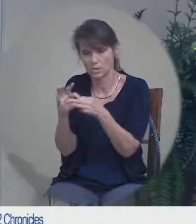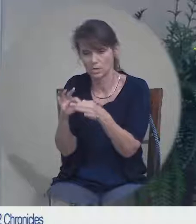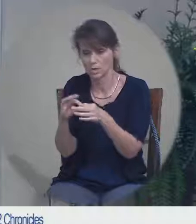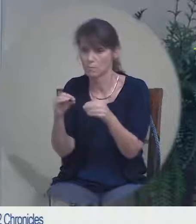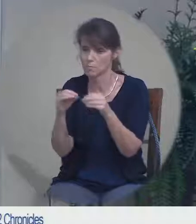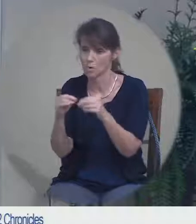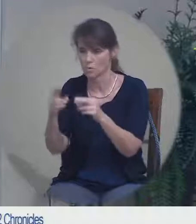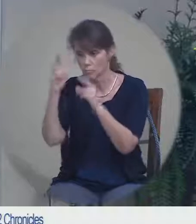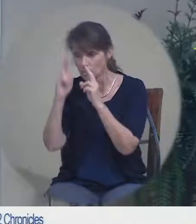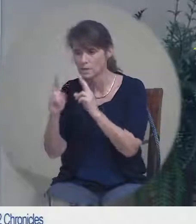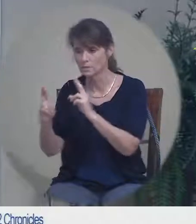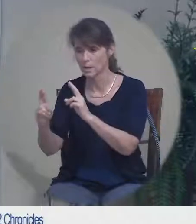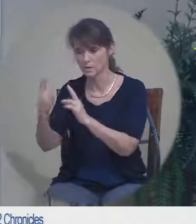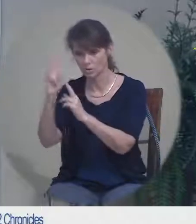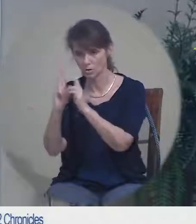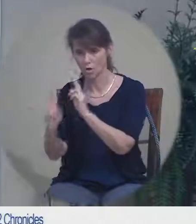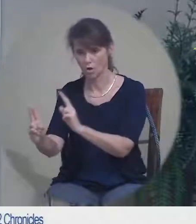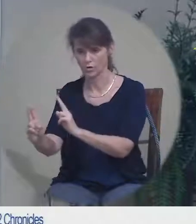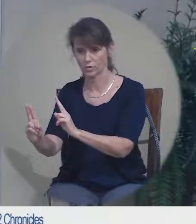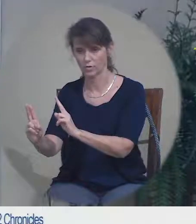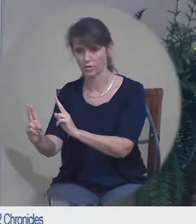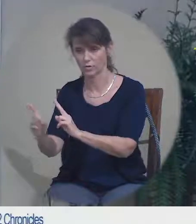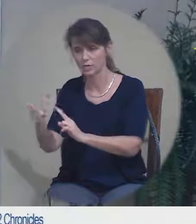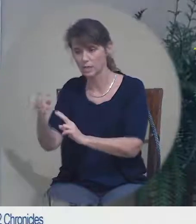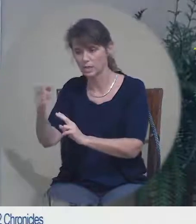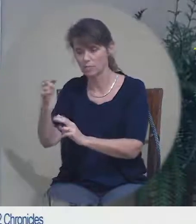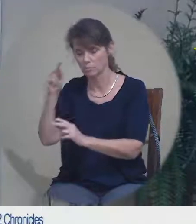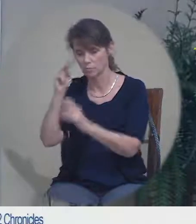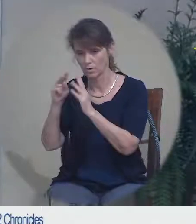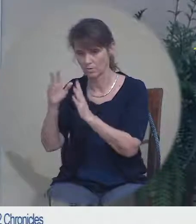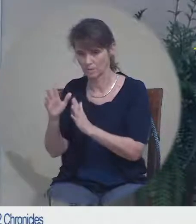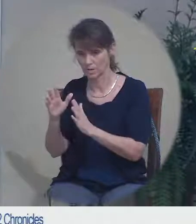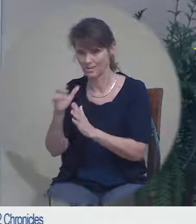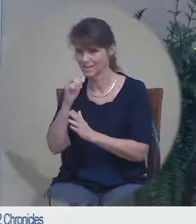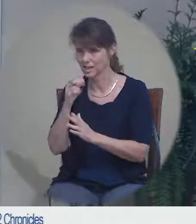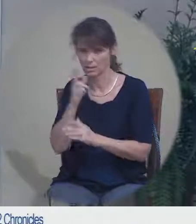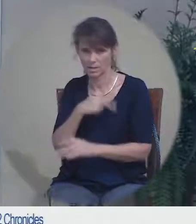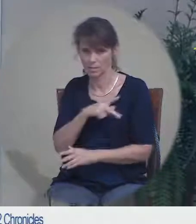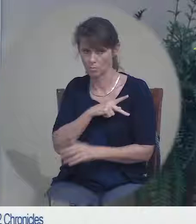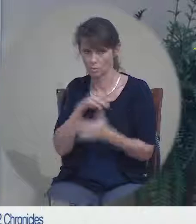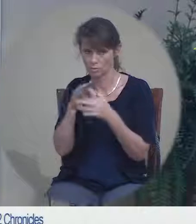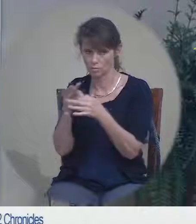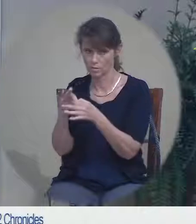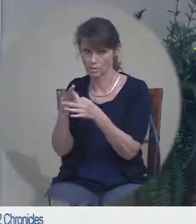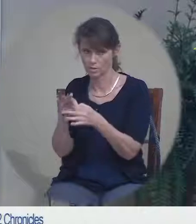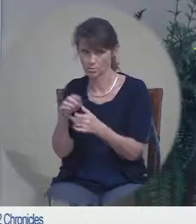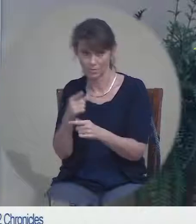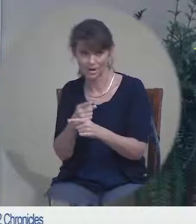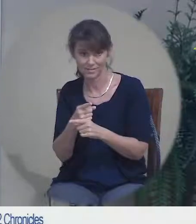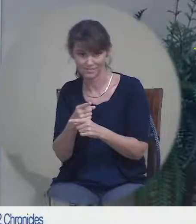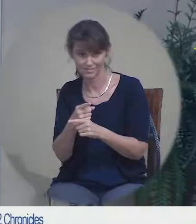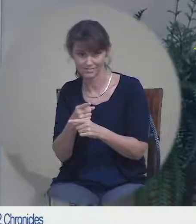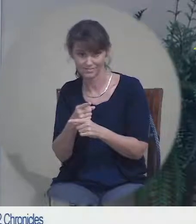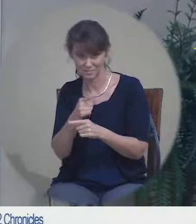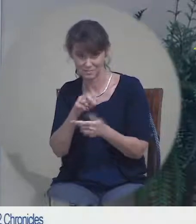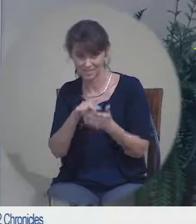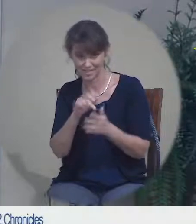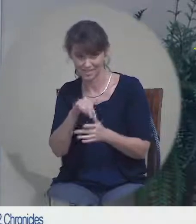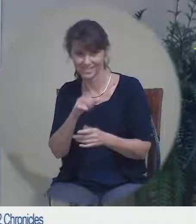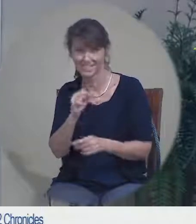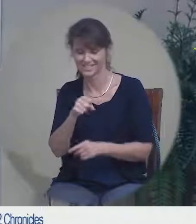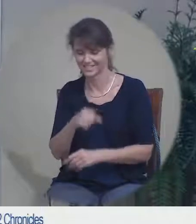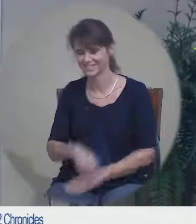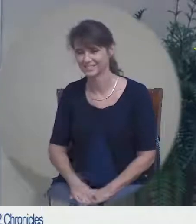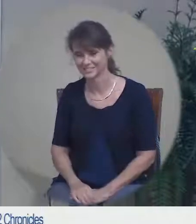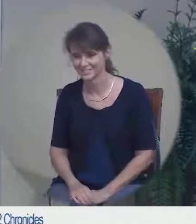with respect and honoring him as a prophet versus any personal relationship. Is that a good? So Matt, good point.